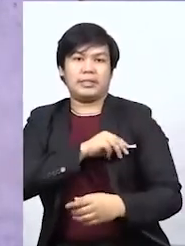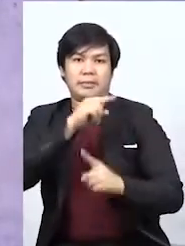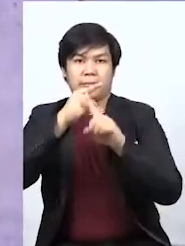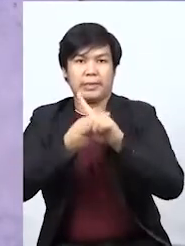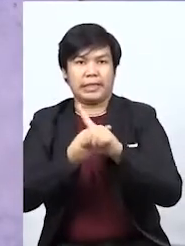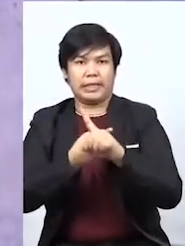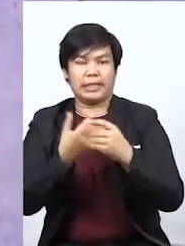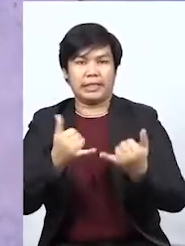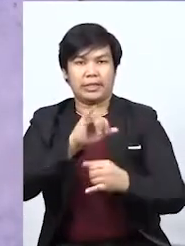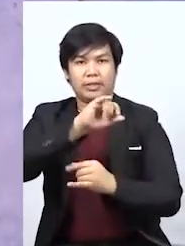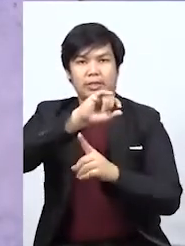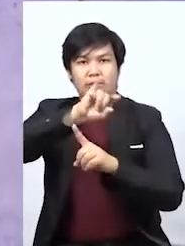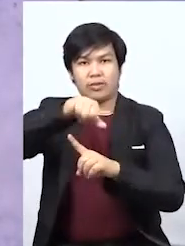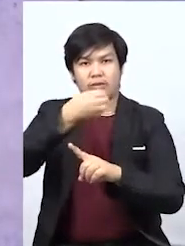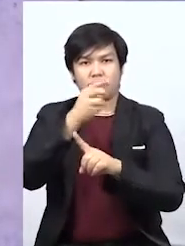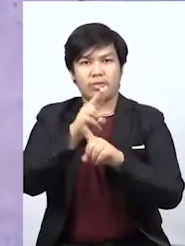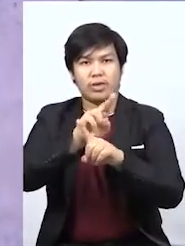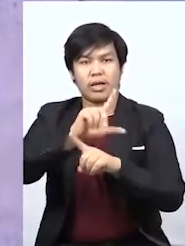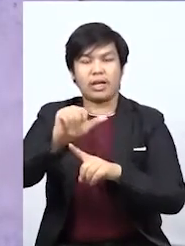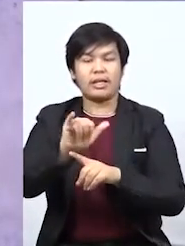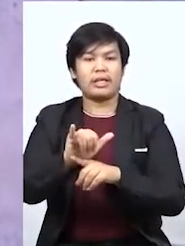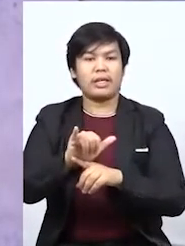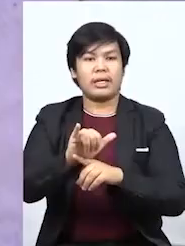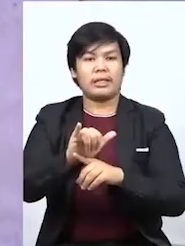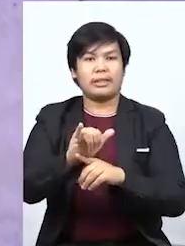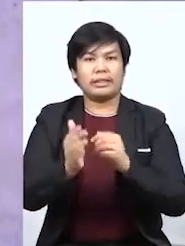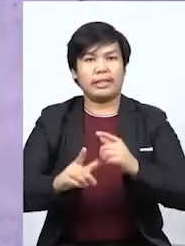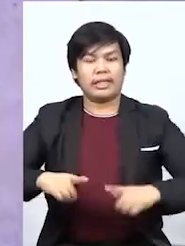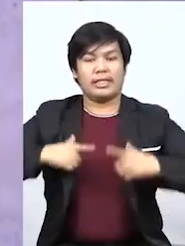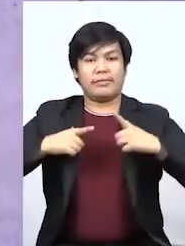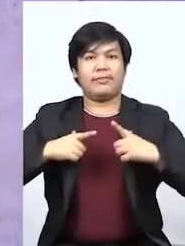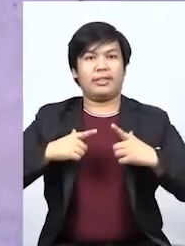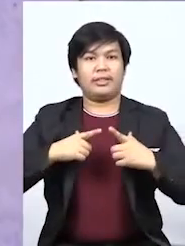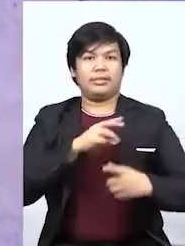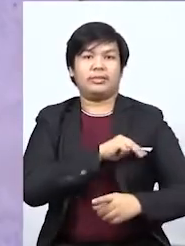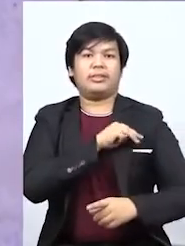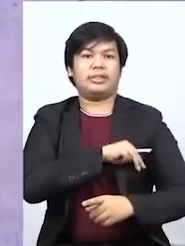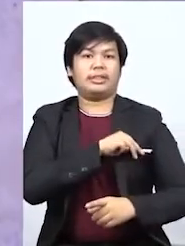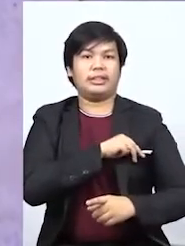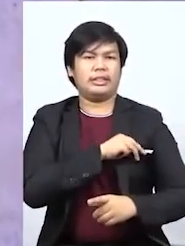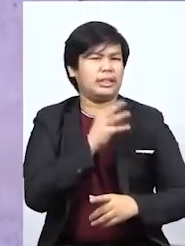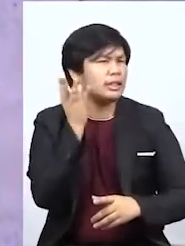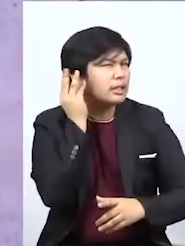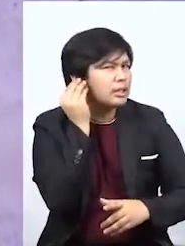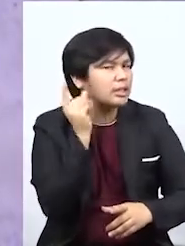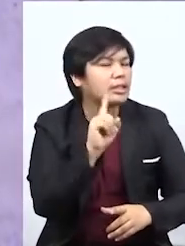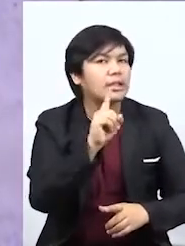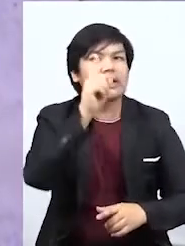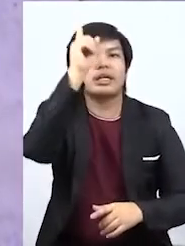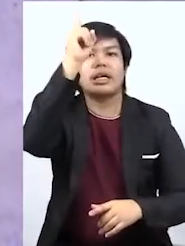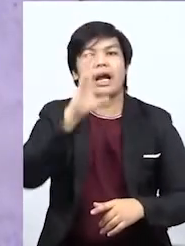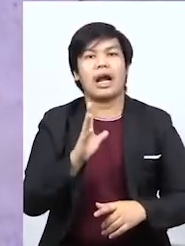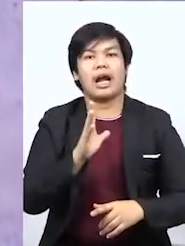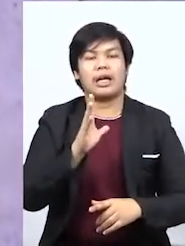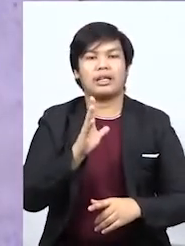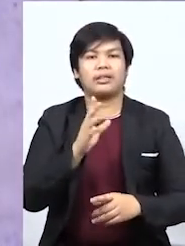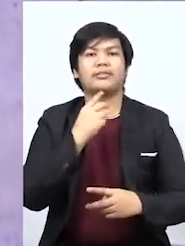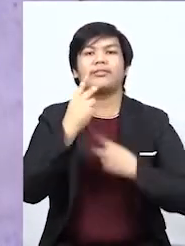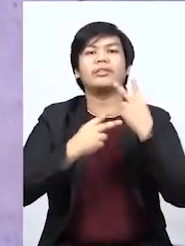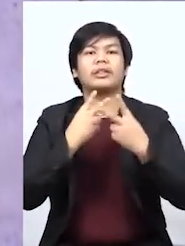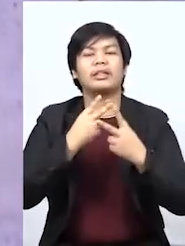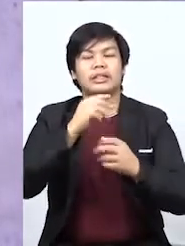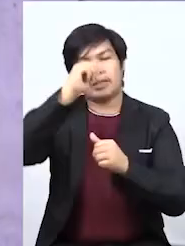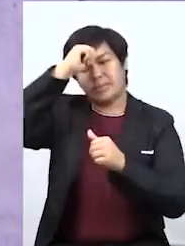whole month of July with the theme living missionary listening to God's Voice I think it's a good reminder for